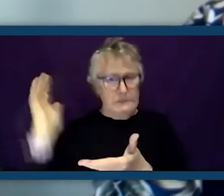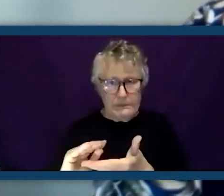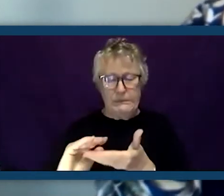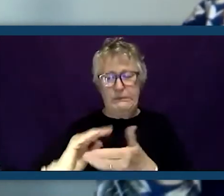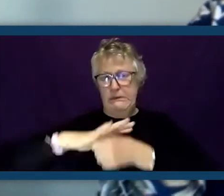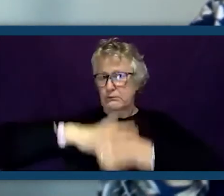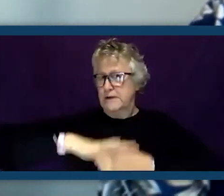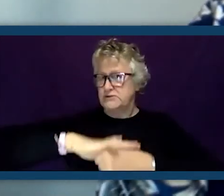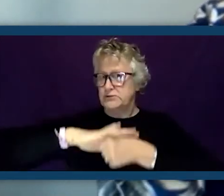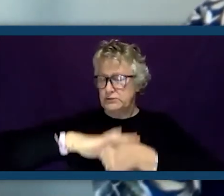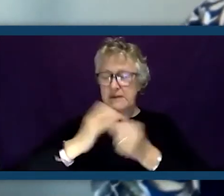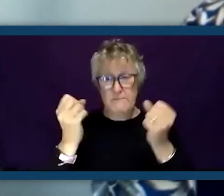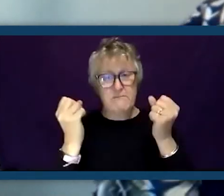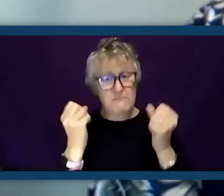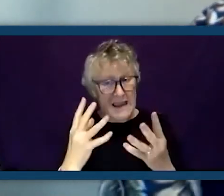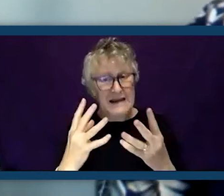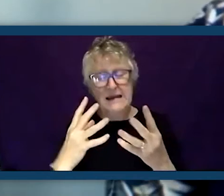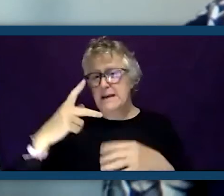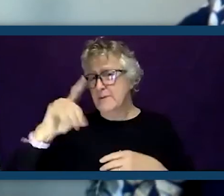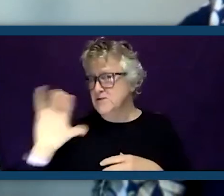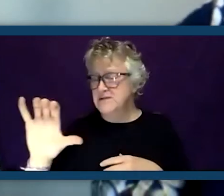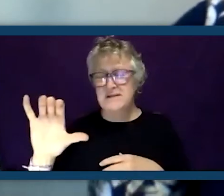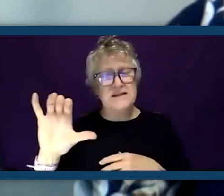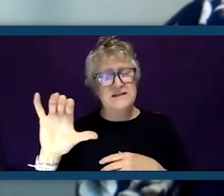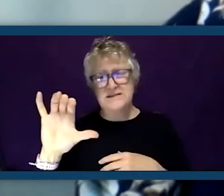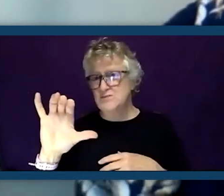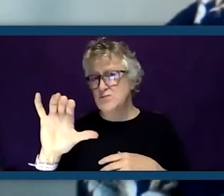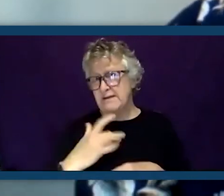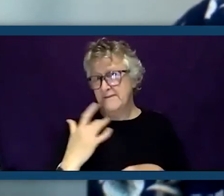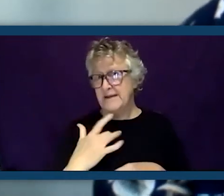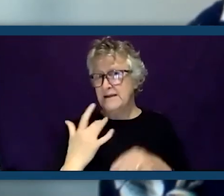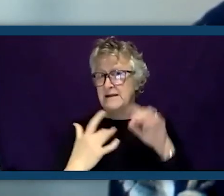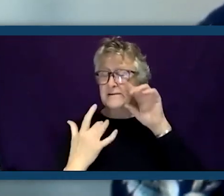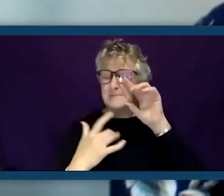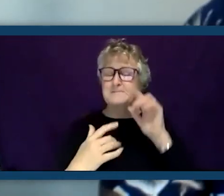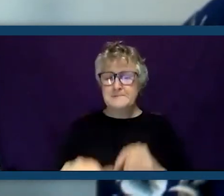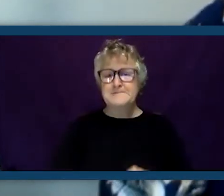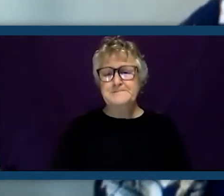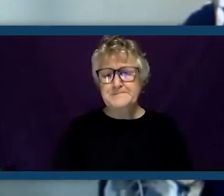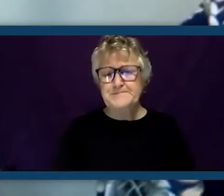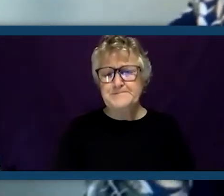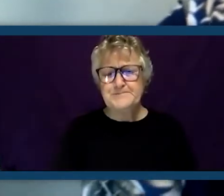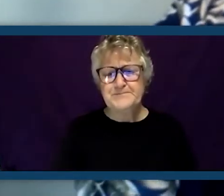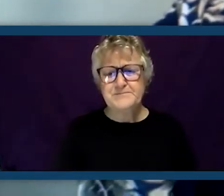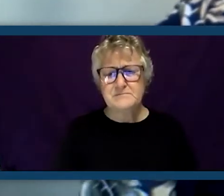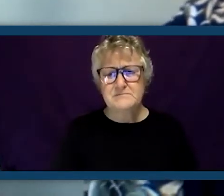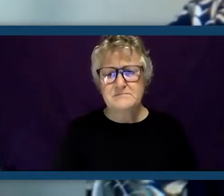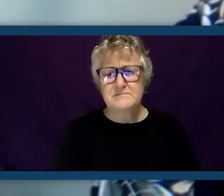that many communities of colors and the disparities that we're having. Because